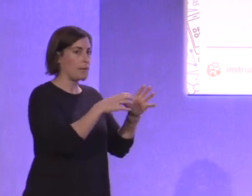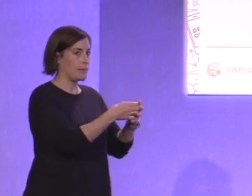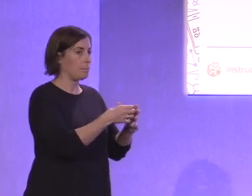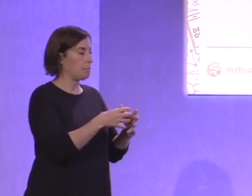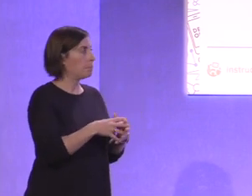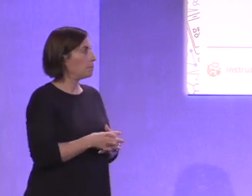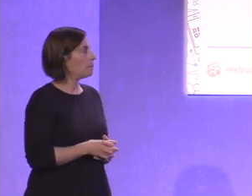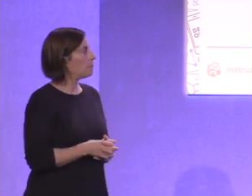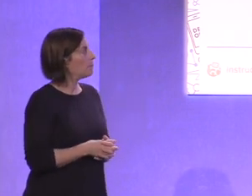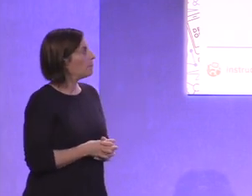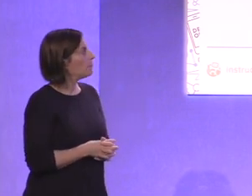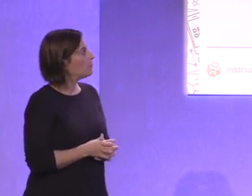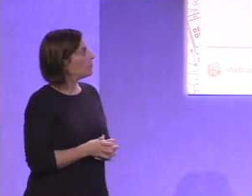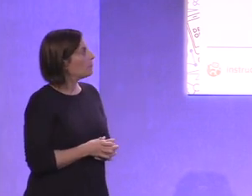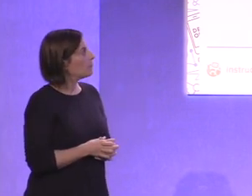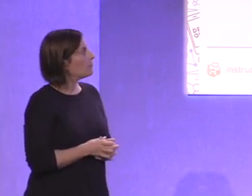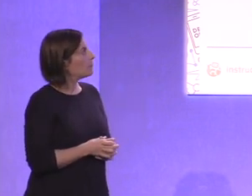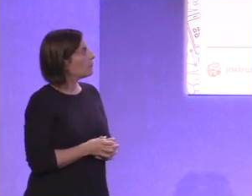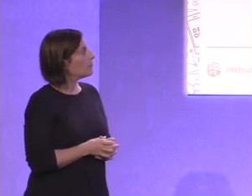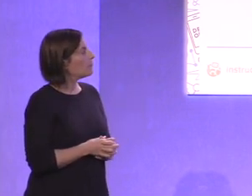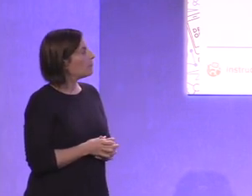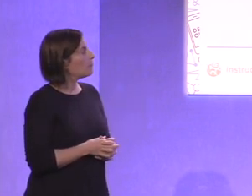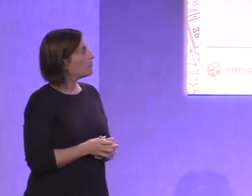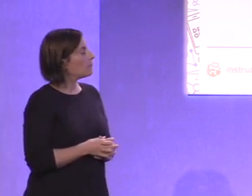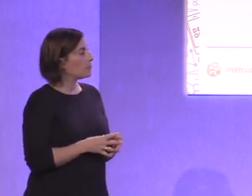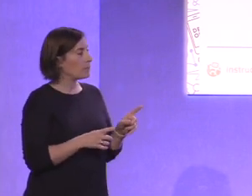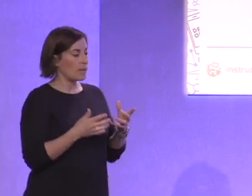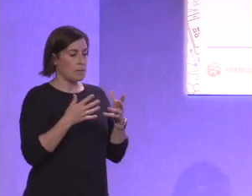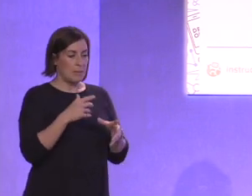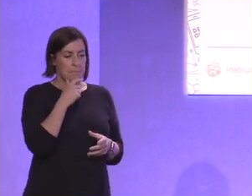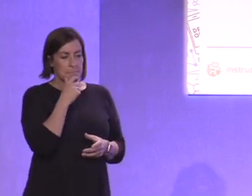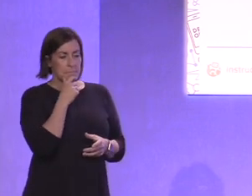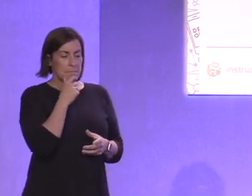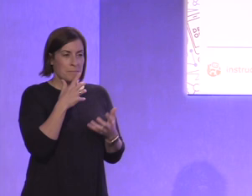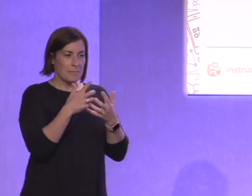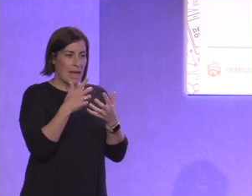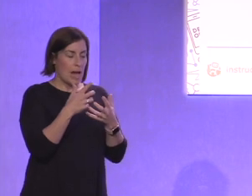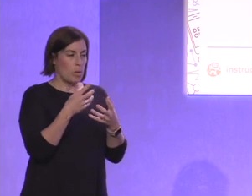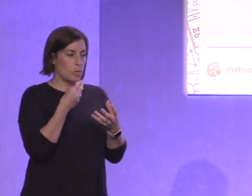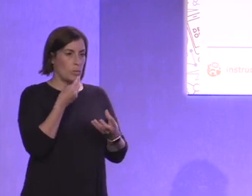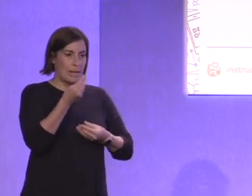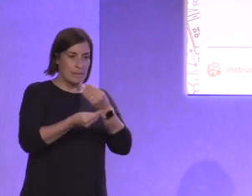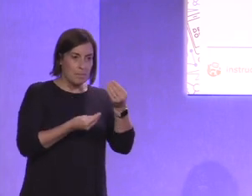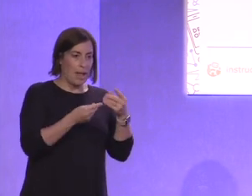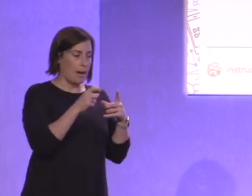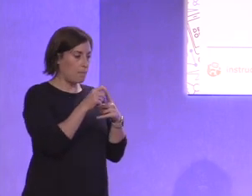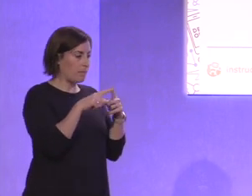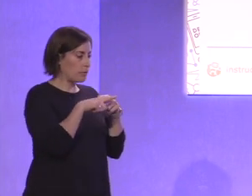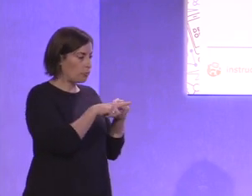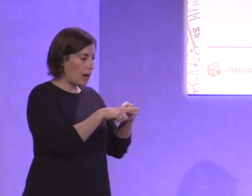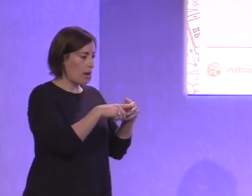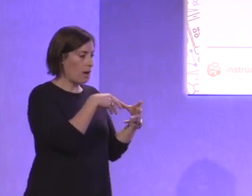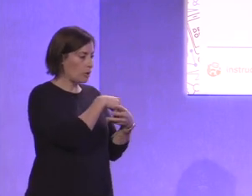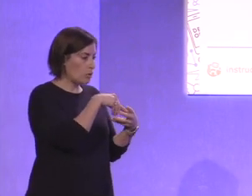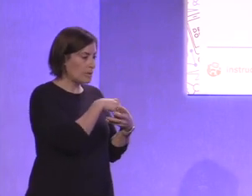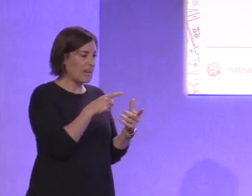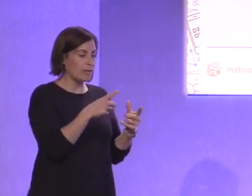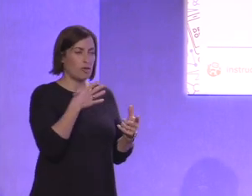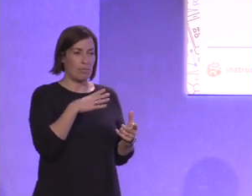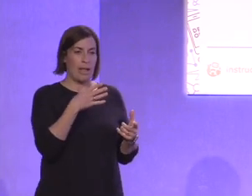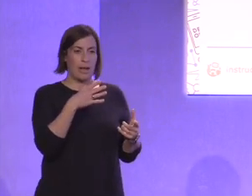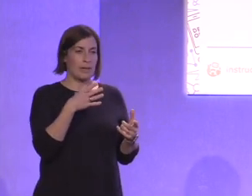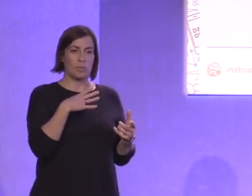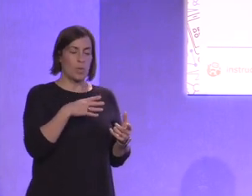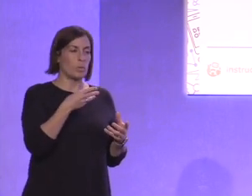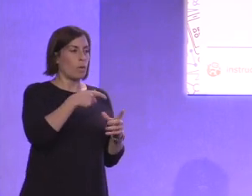So I was reasoning about how can I give you enough context as well as then just get to the heart of the matter and the meat.